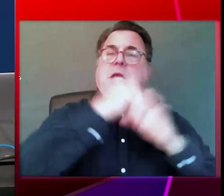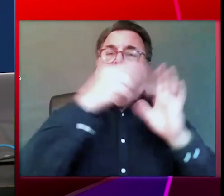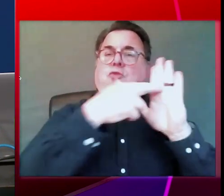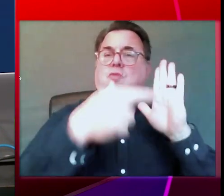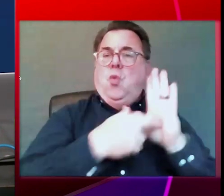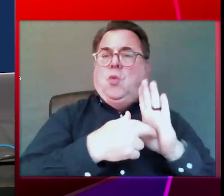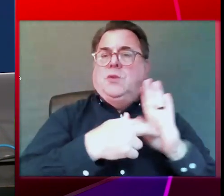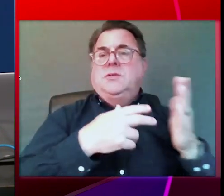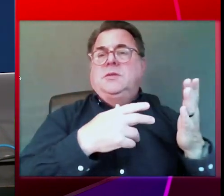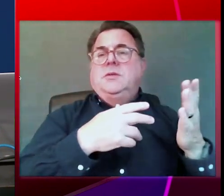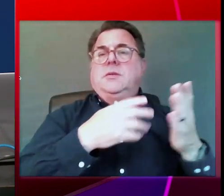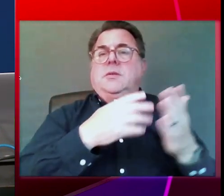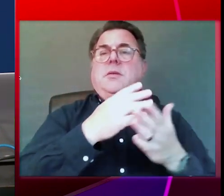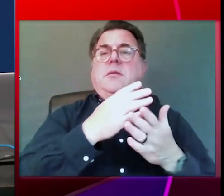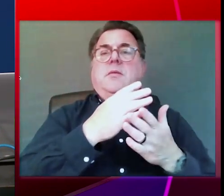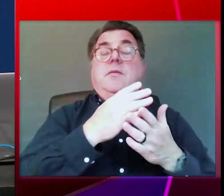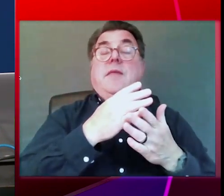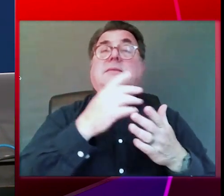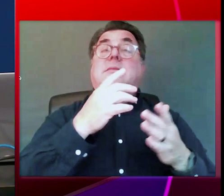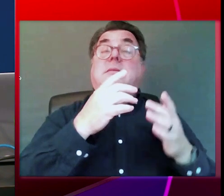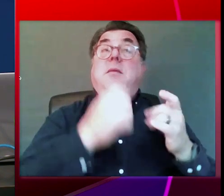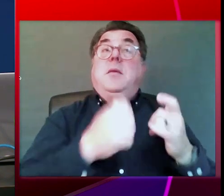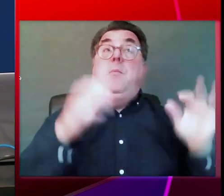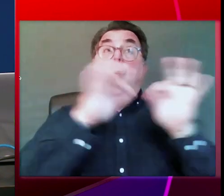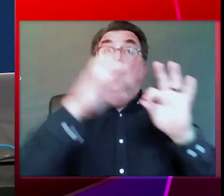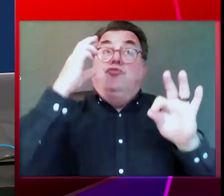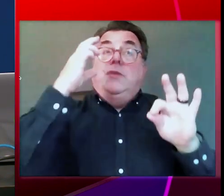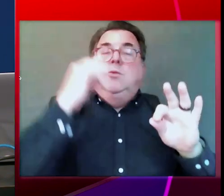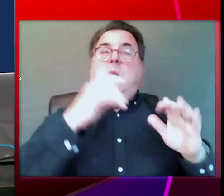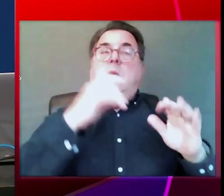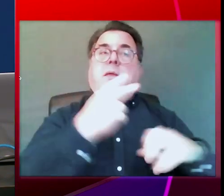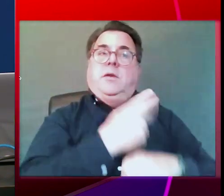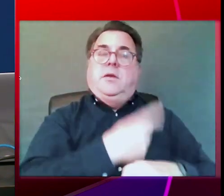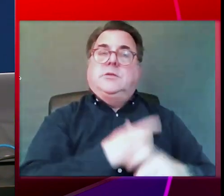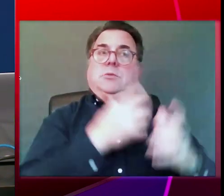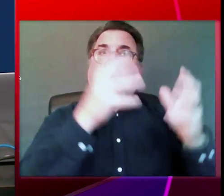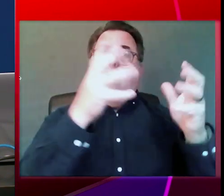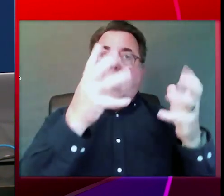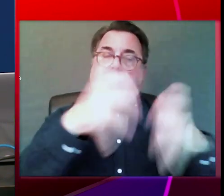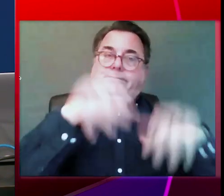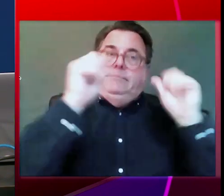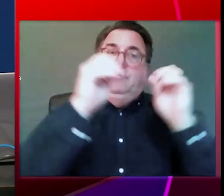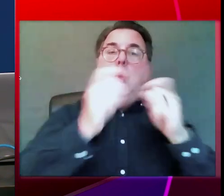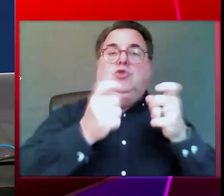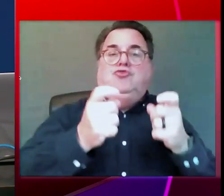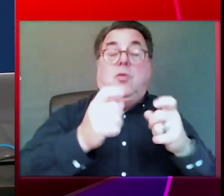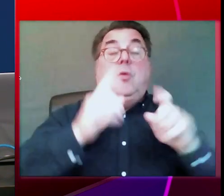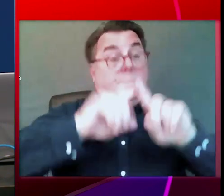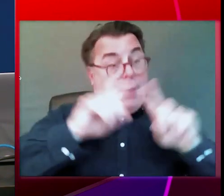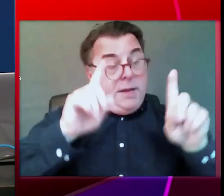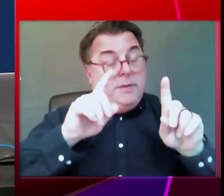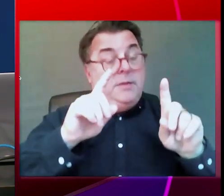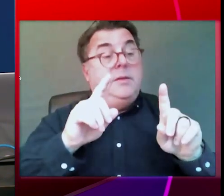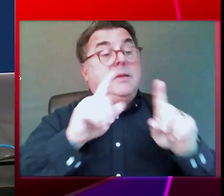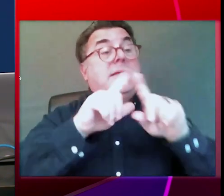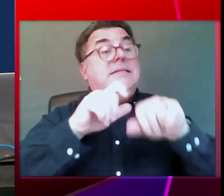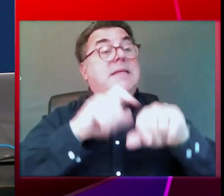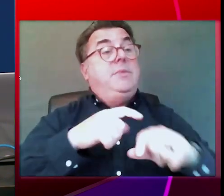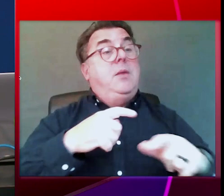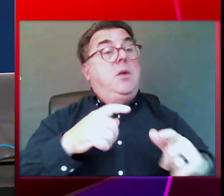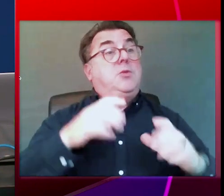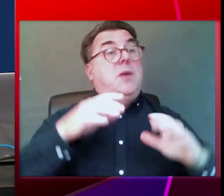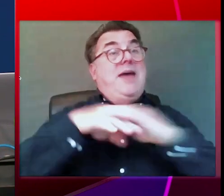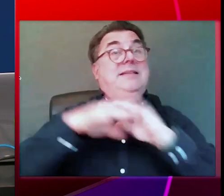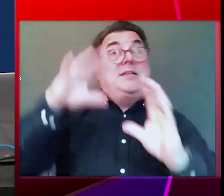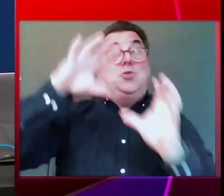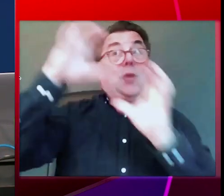the key reasons that these customers are going after getting more control. But they want to have the agility of the cloud. Yes. So right.